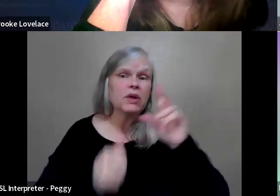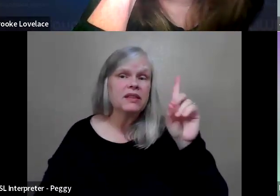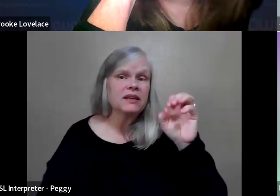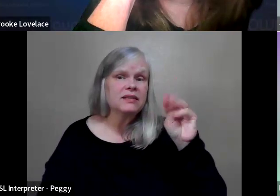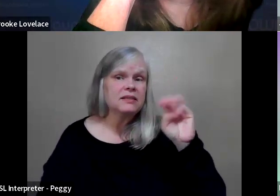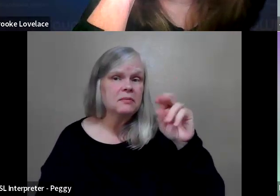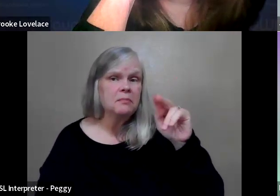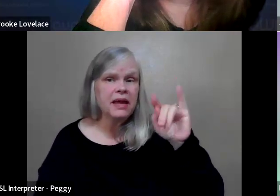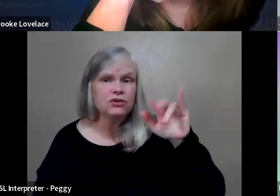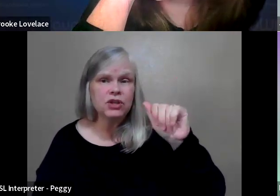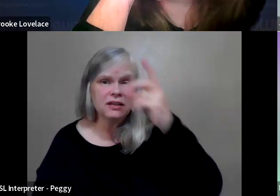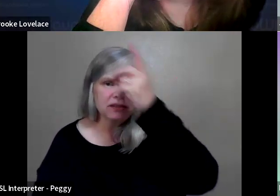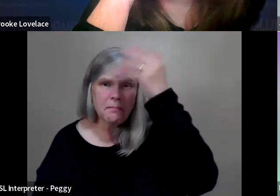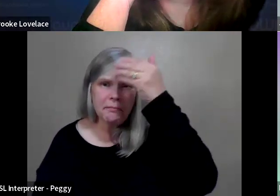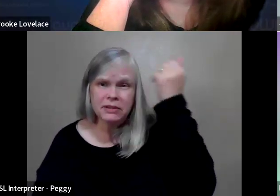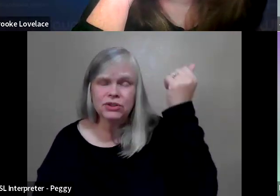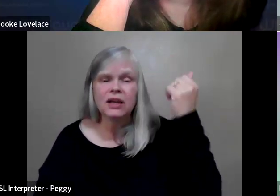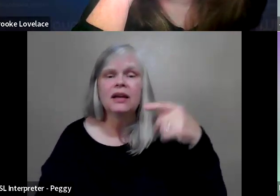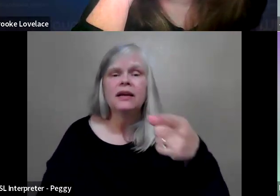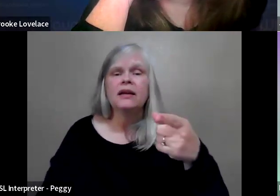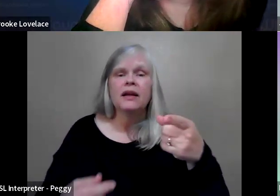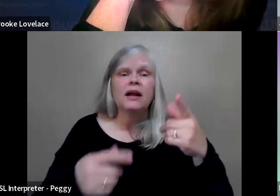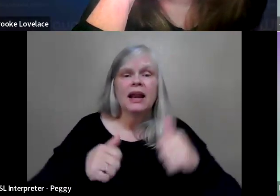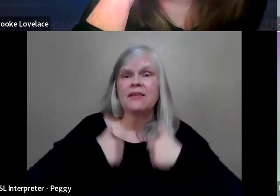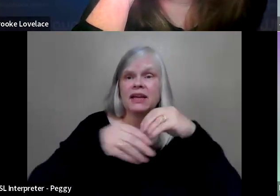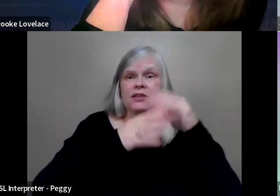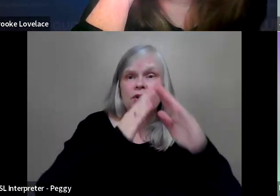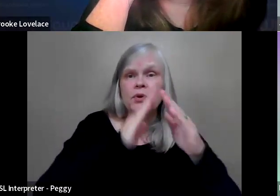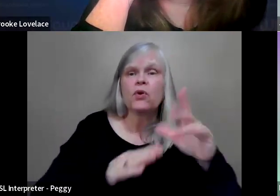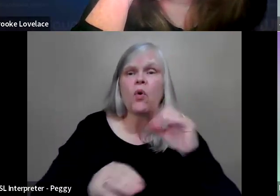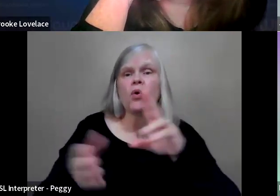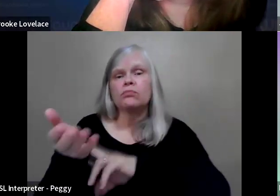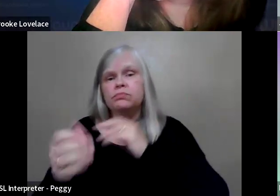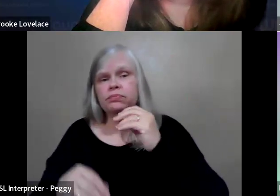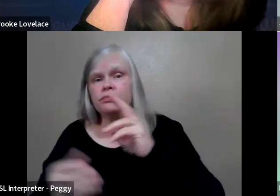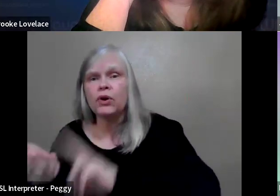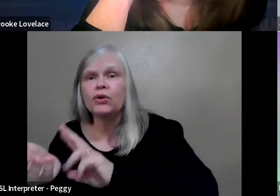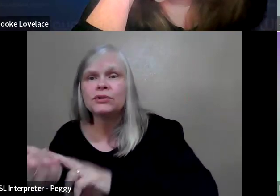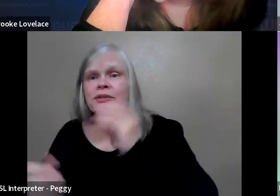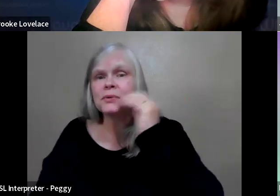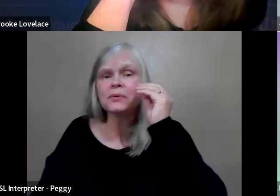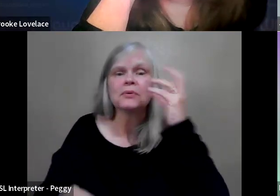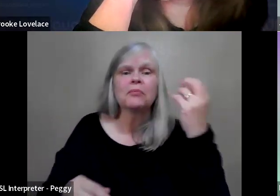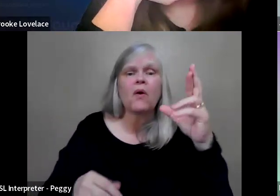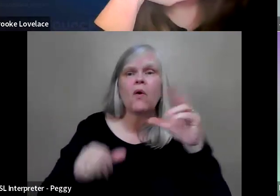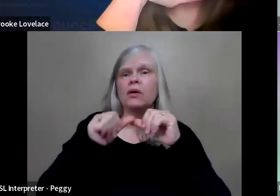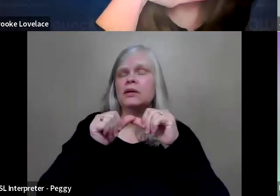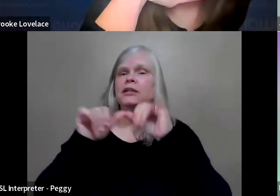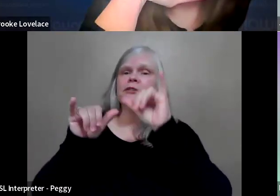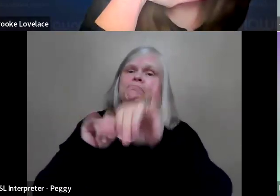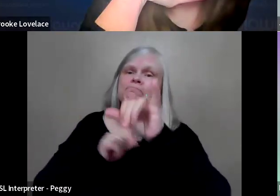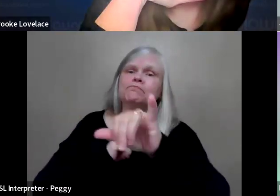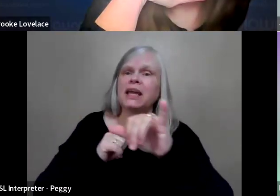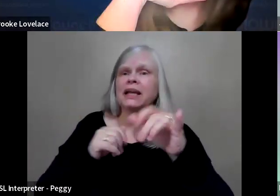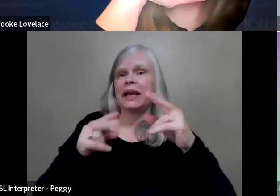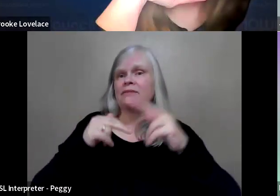live in the community as opposed to a nursing facility or long-term care. So whether we realize it or not, we